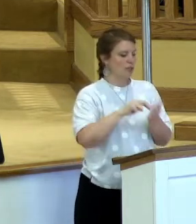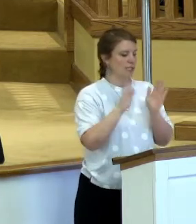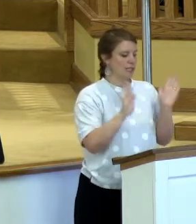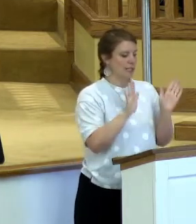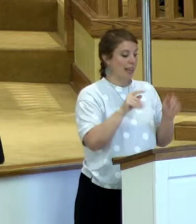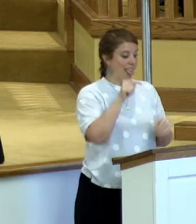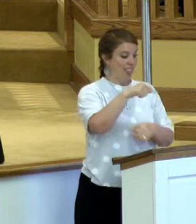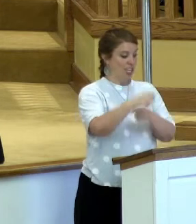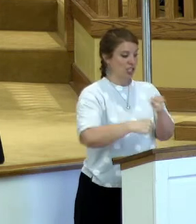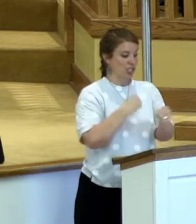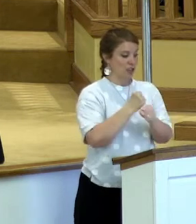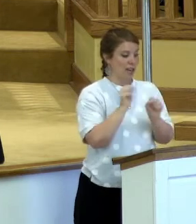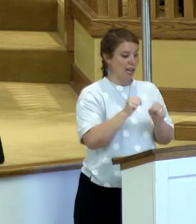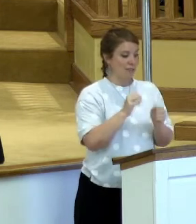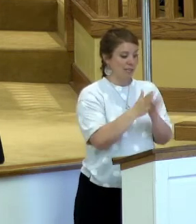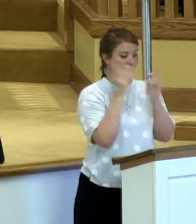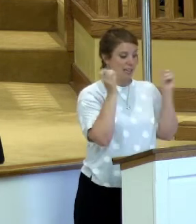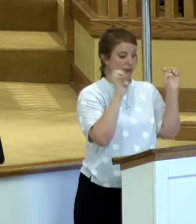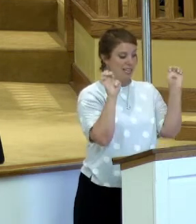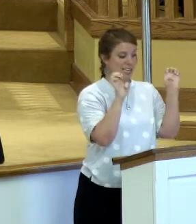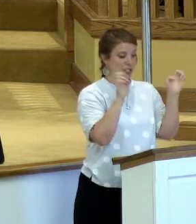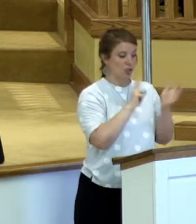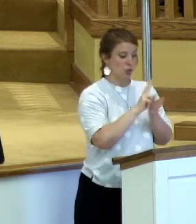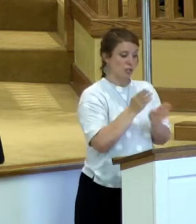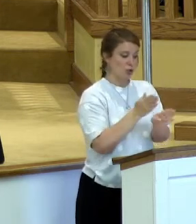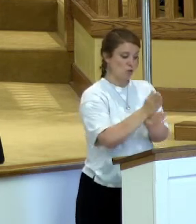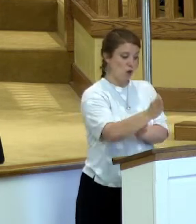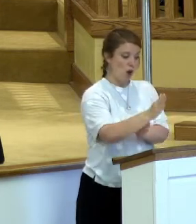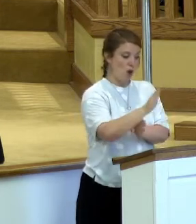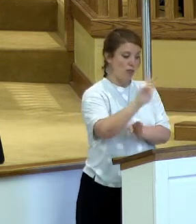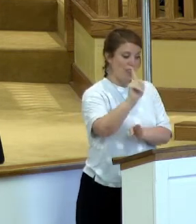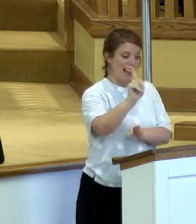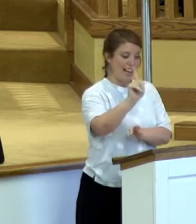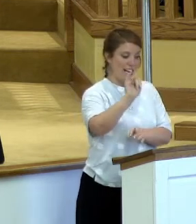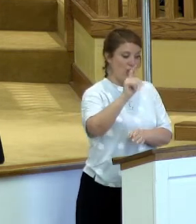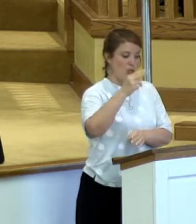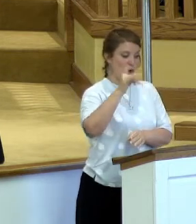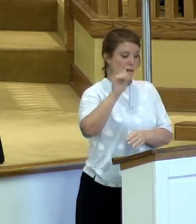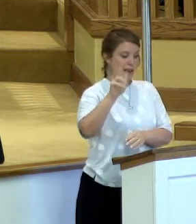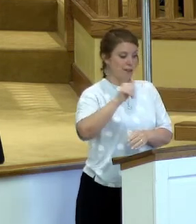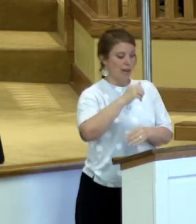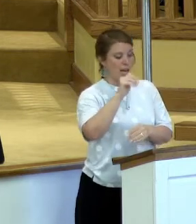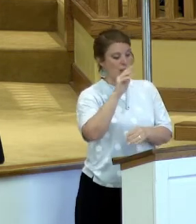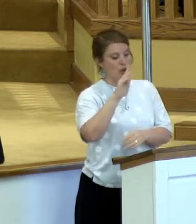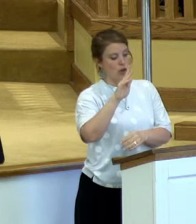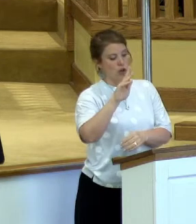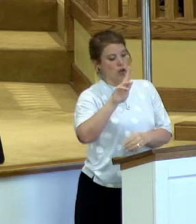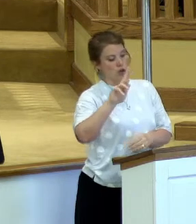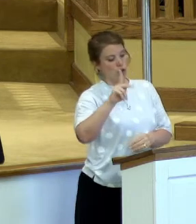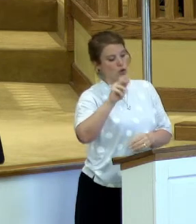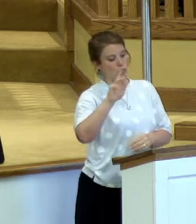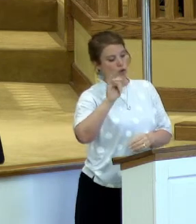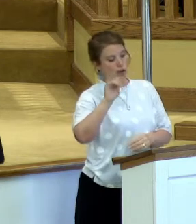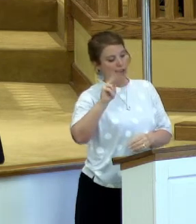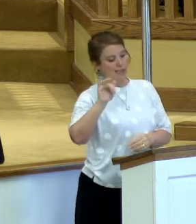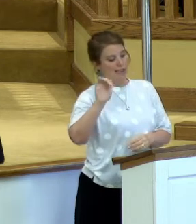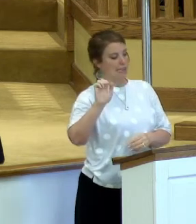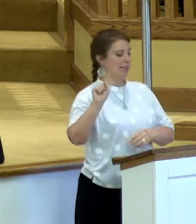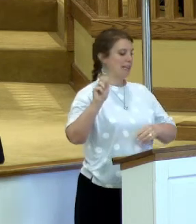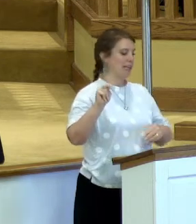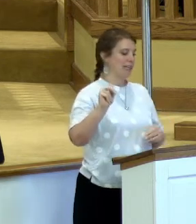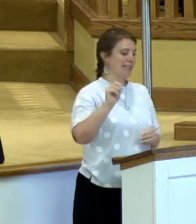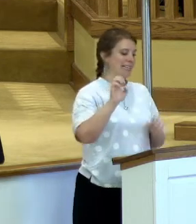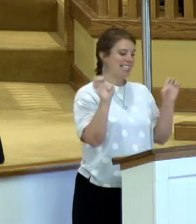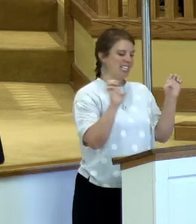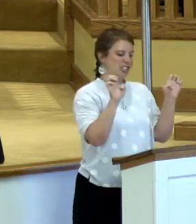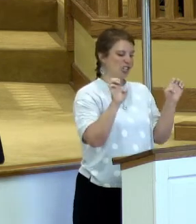Resurrection Sunday. This year, we were able to celebrate Easter 2 weeks in a row, the Lithuanian and the Ukrainian Easter, which are 1 week apart. As of